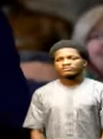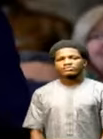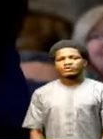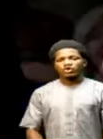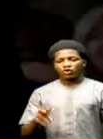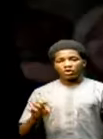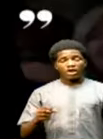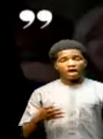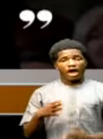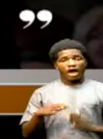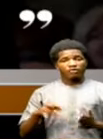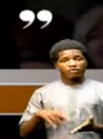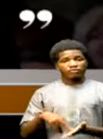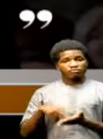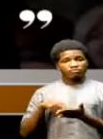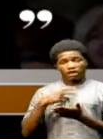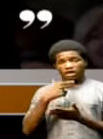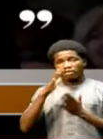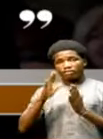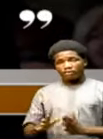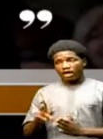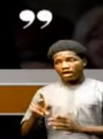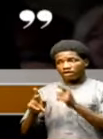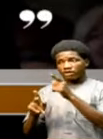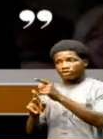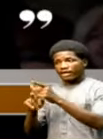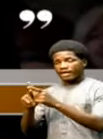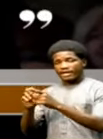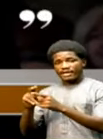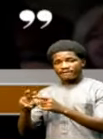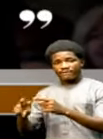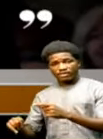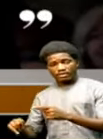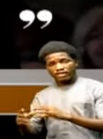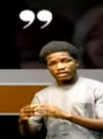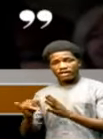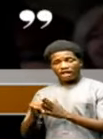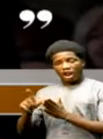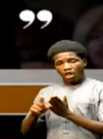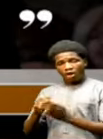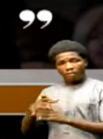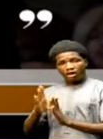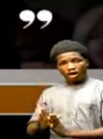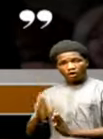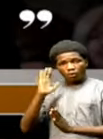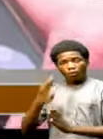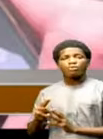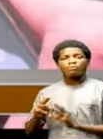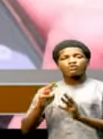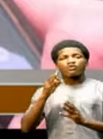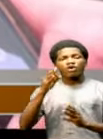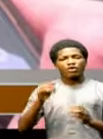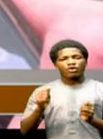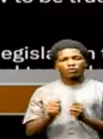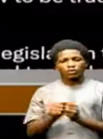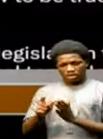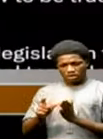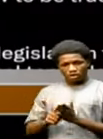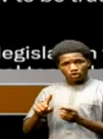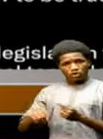of Representatives Speaker Kevin McCarthy said lawmakers will move forward with legislation to